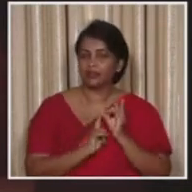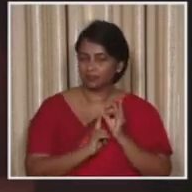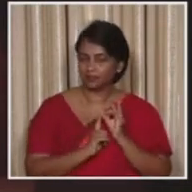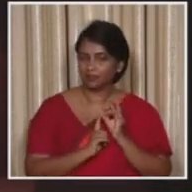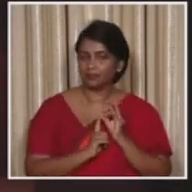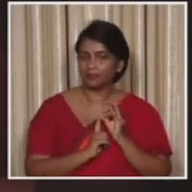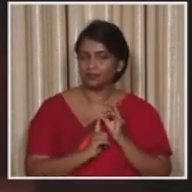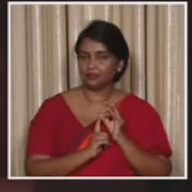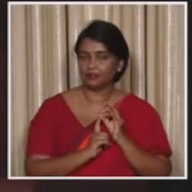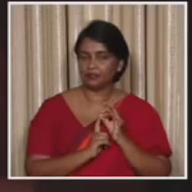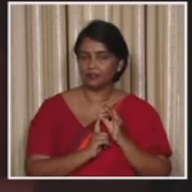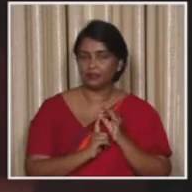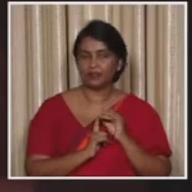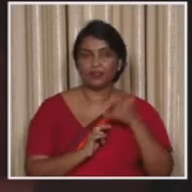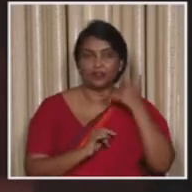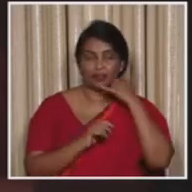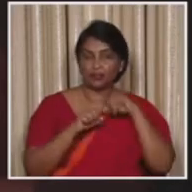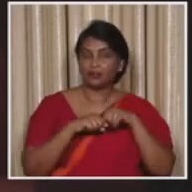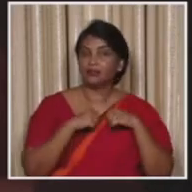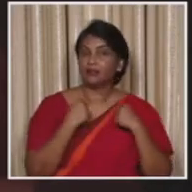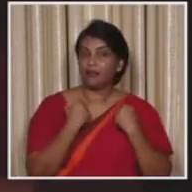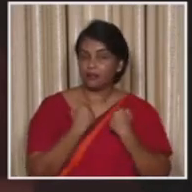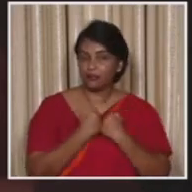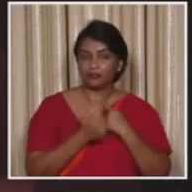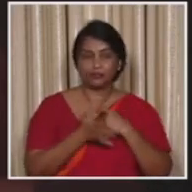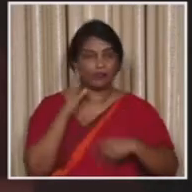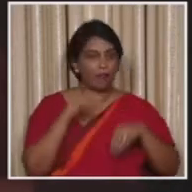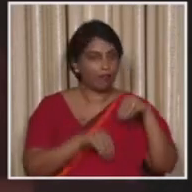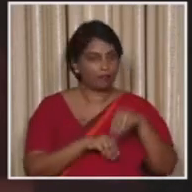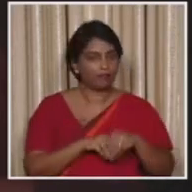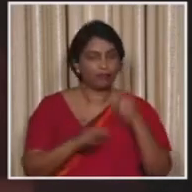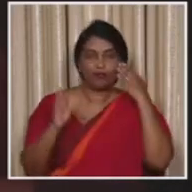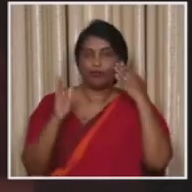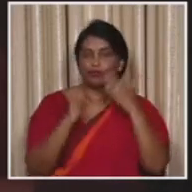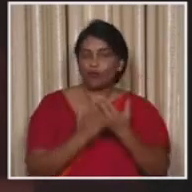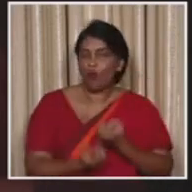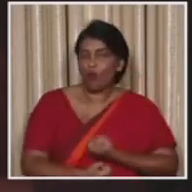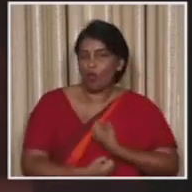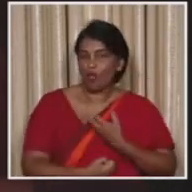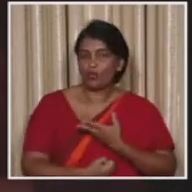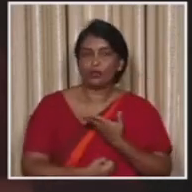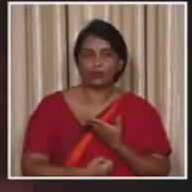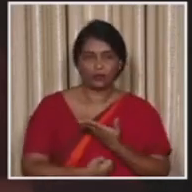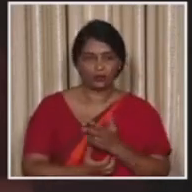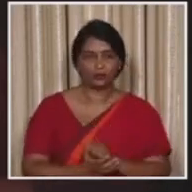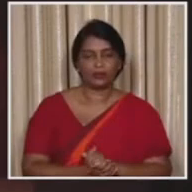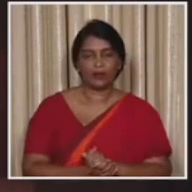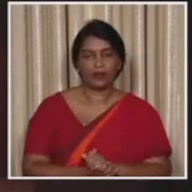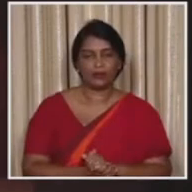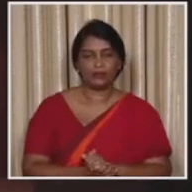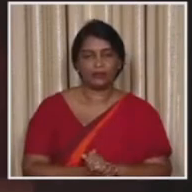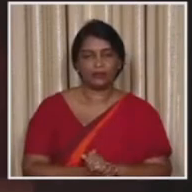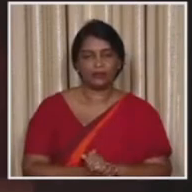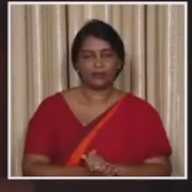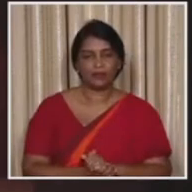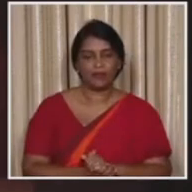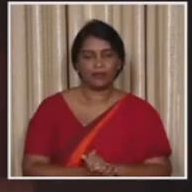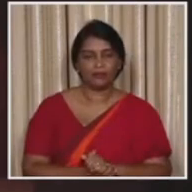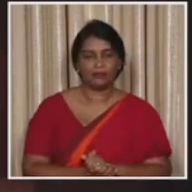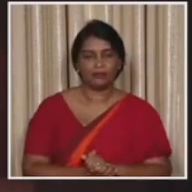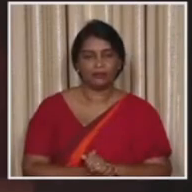wholehearted recognition on the part of this parliament that SJB is the alternative